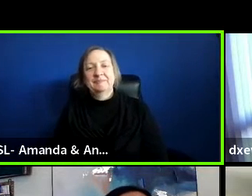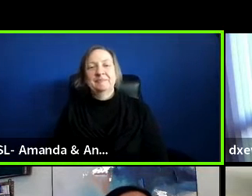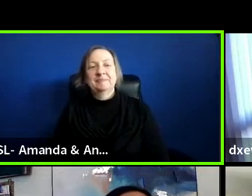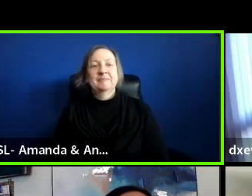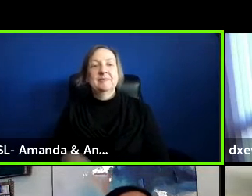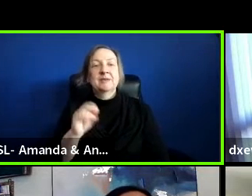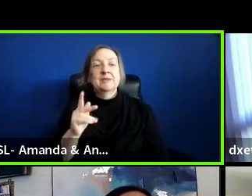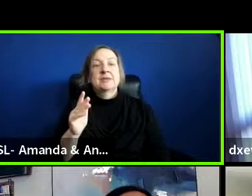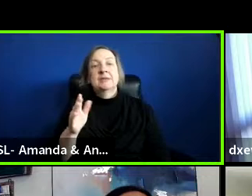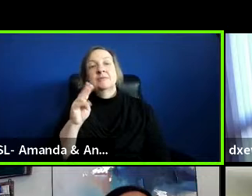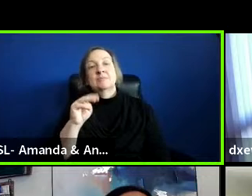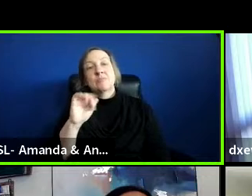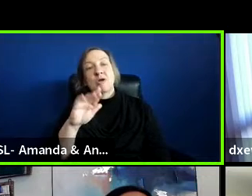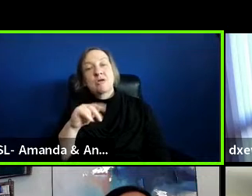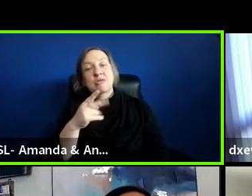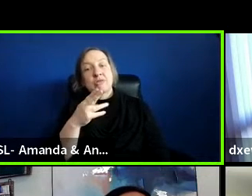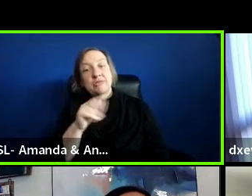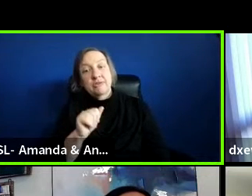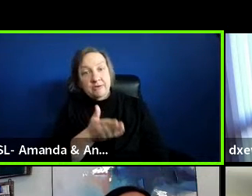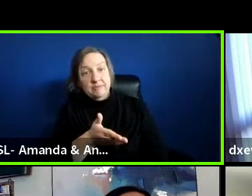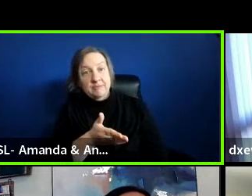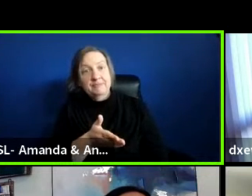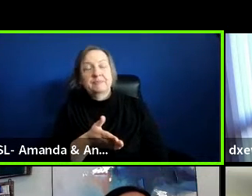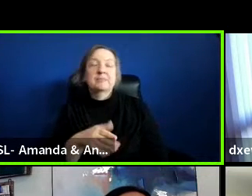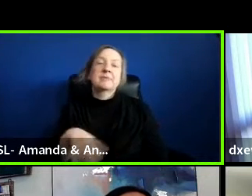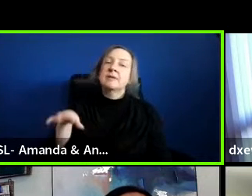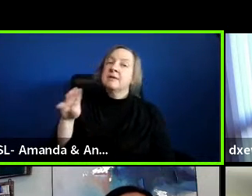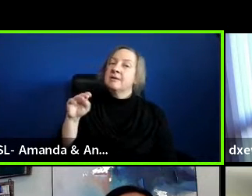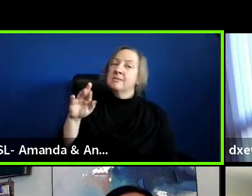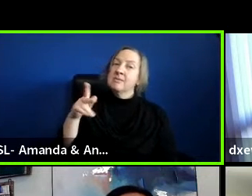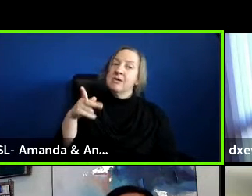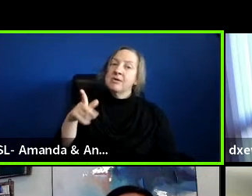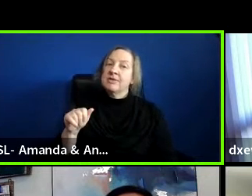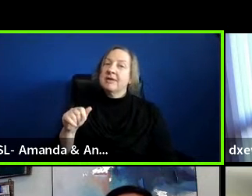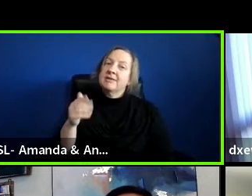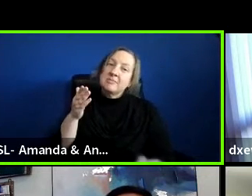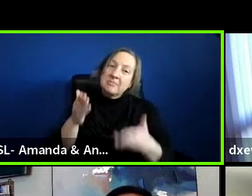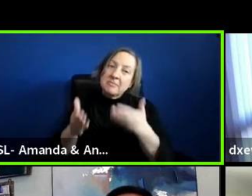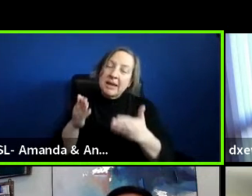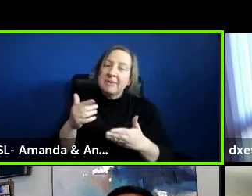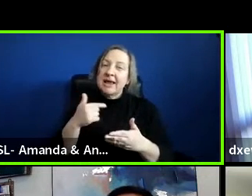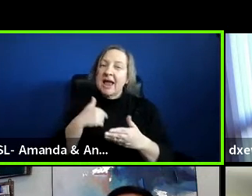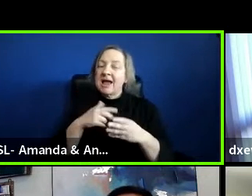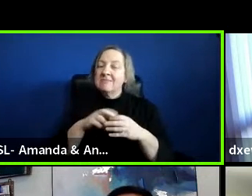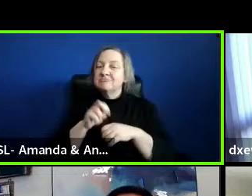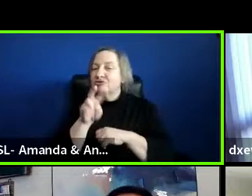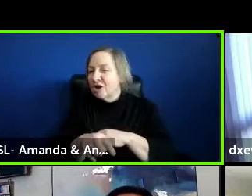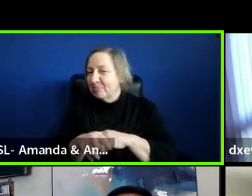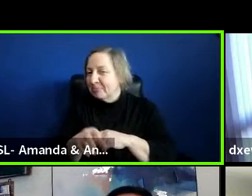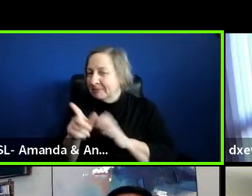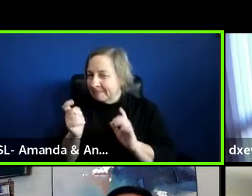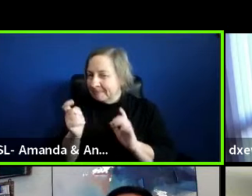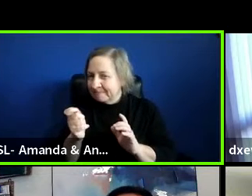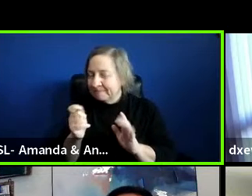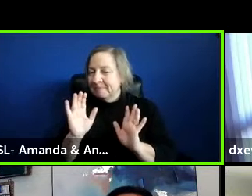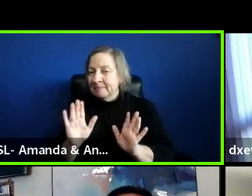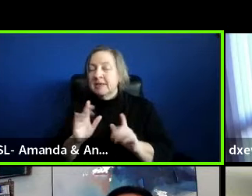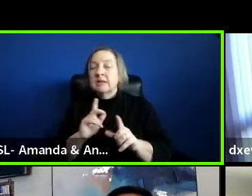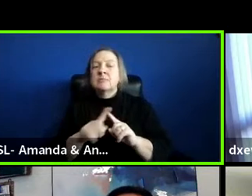Next, Martha. Yeah, I may be jumping the gun here, but do you have